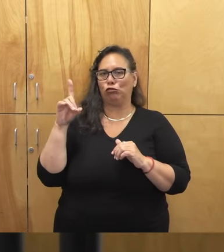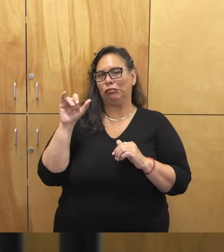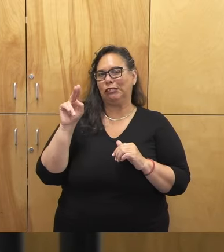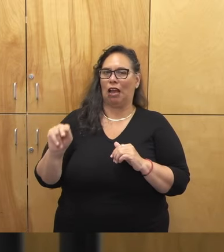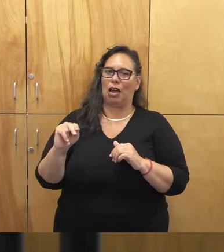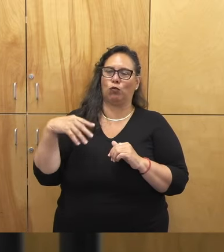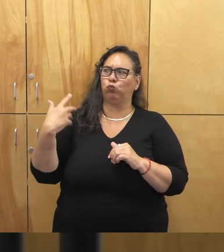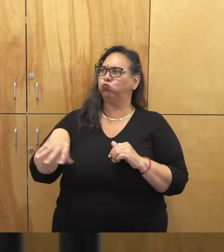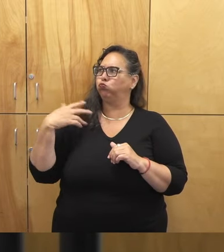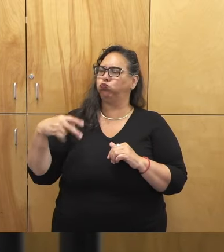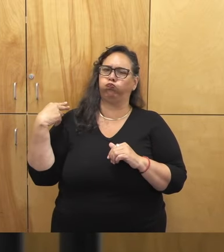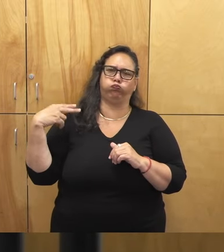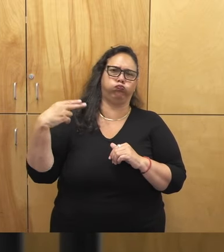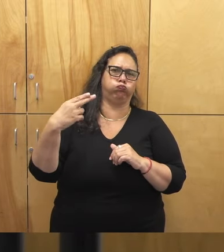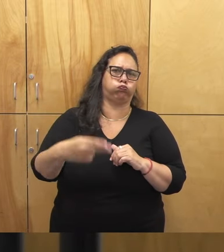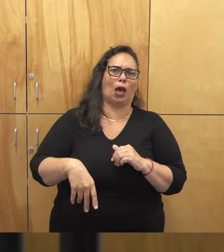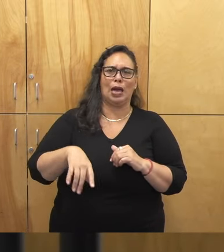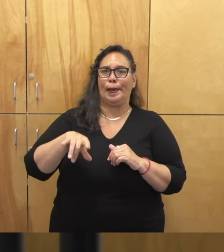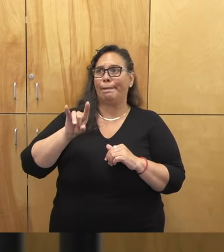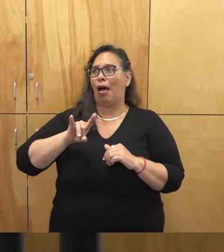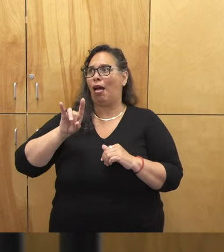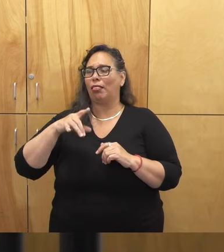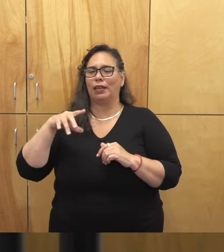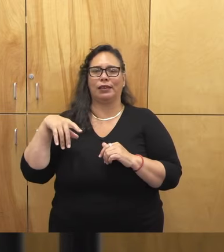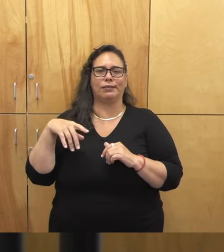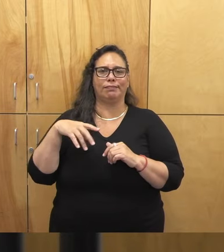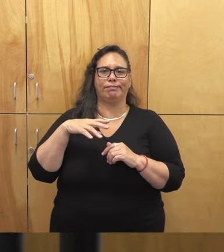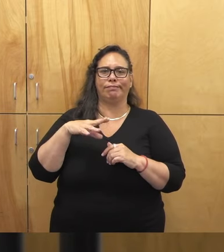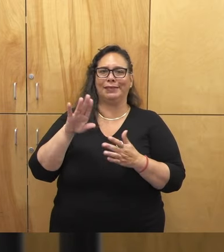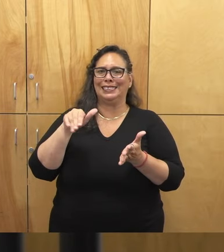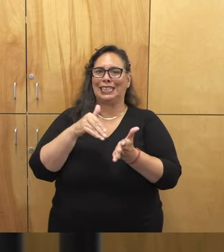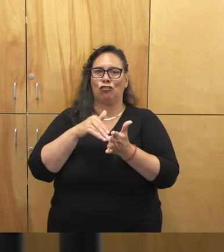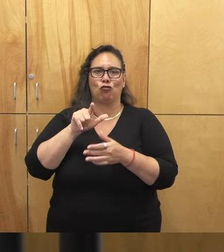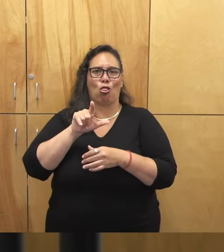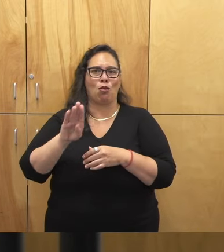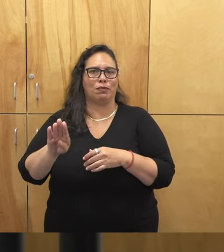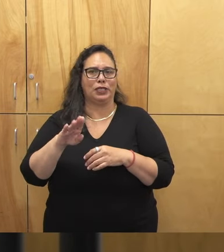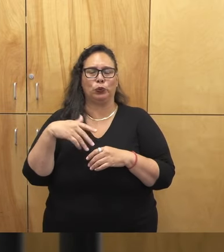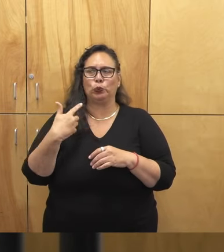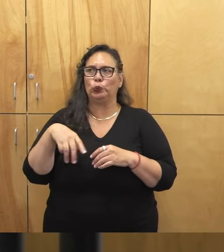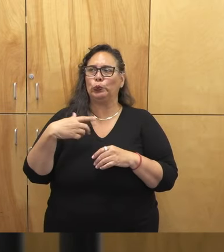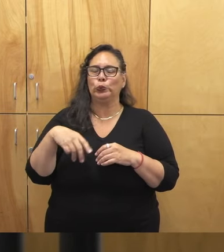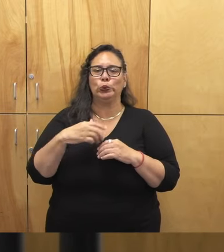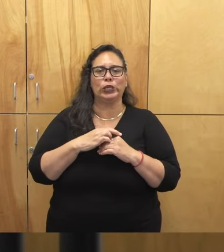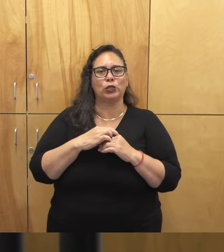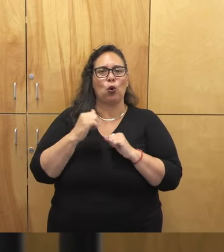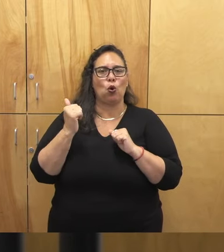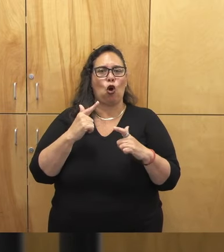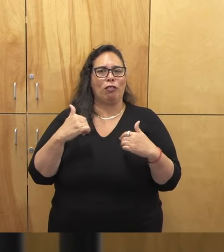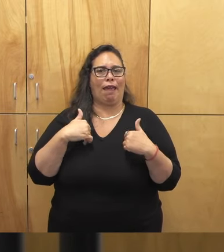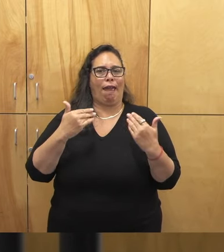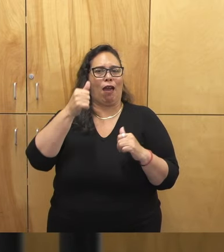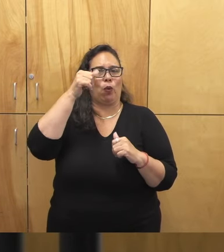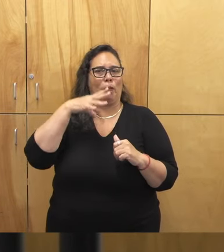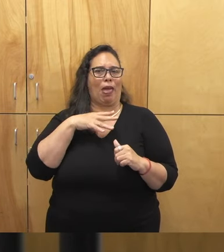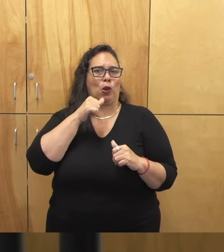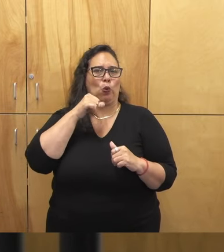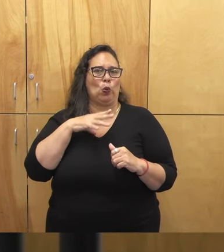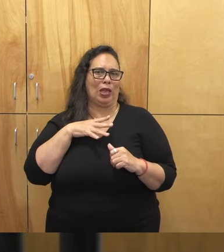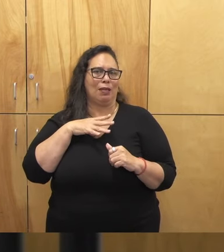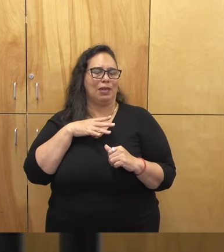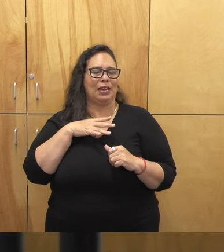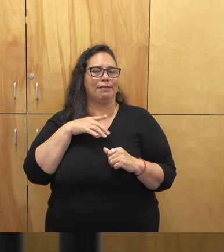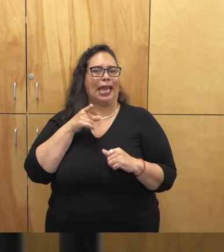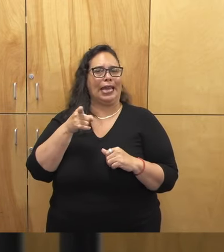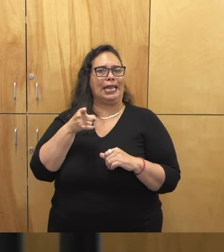legend in Poly, really in Central Long Beach. And so all of the young men and young women